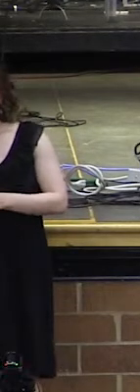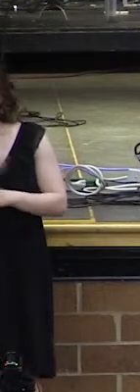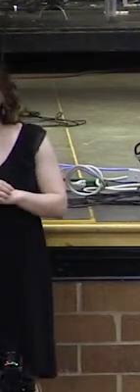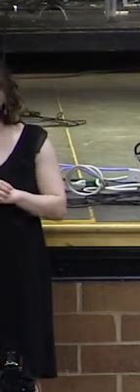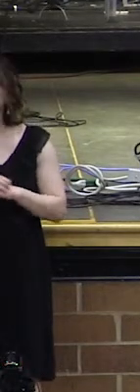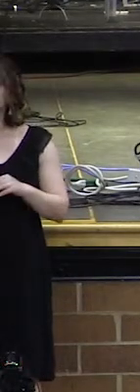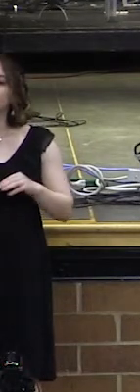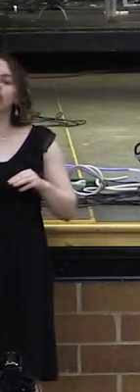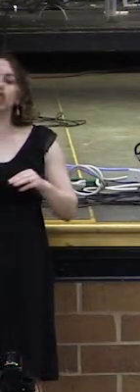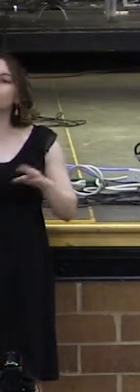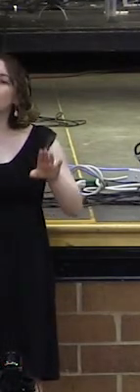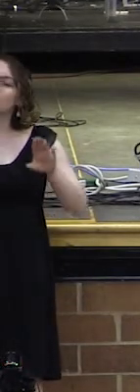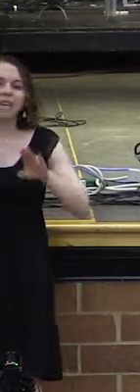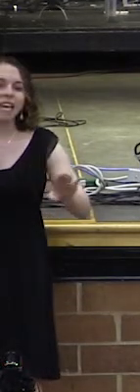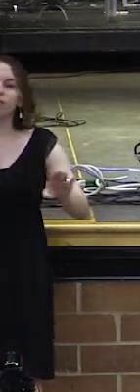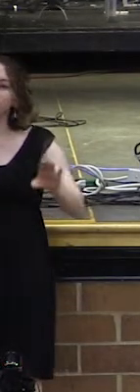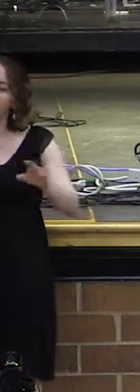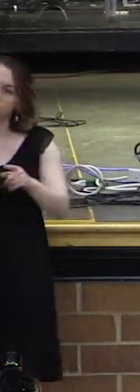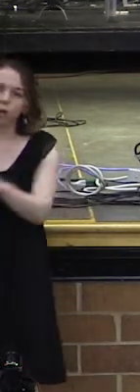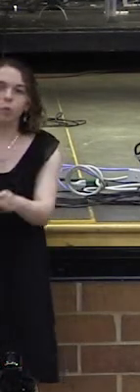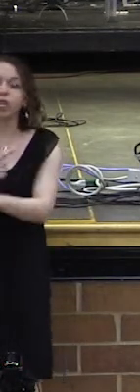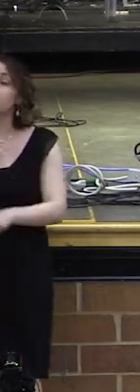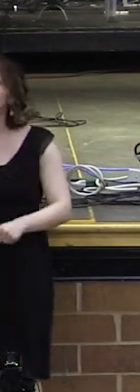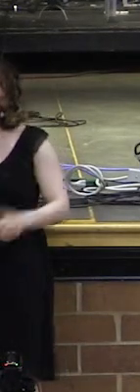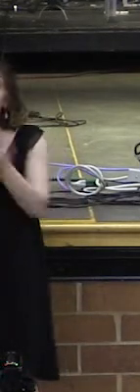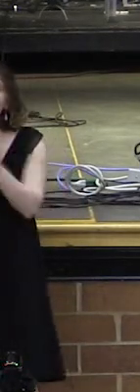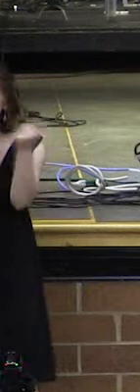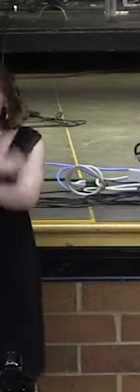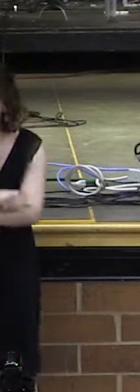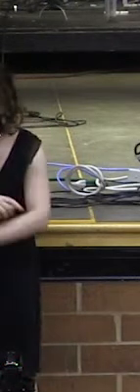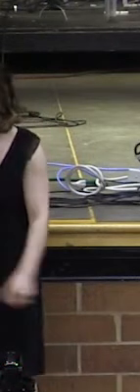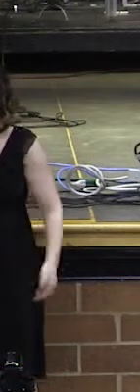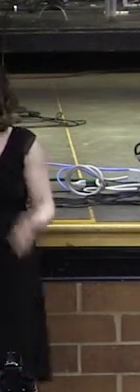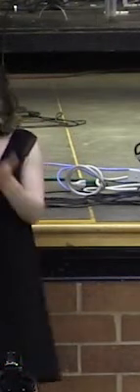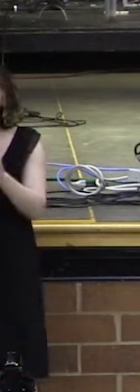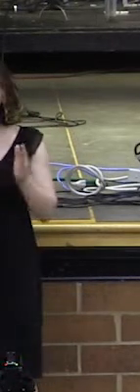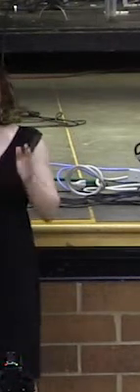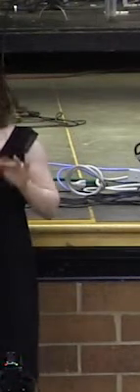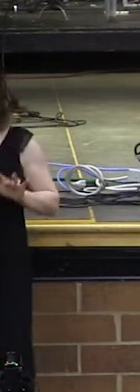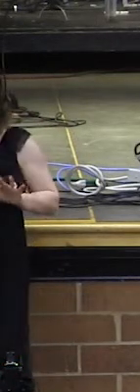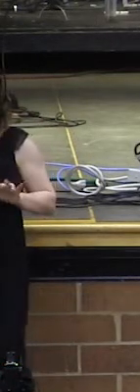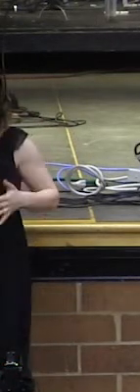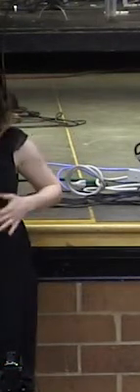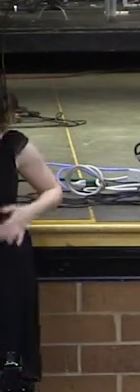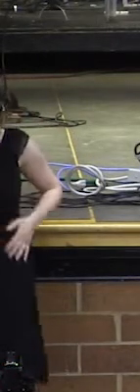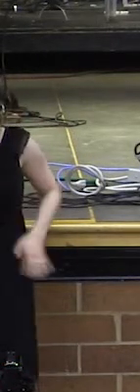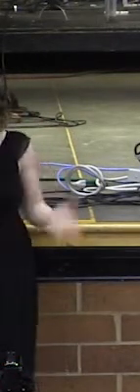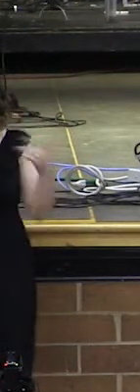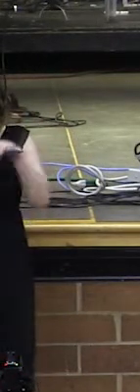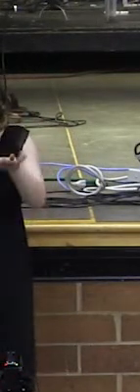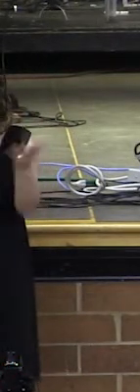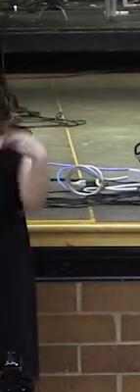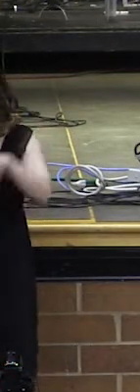carousing and drunkenness not in sexual promiscuity and sensuality not in Strife